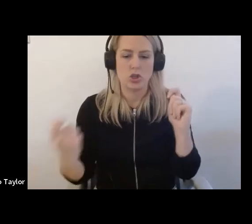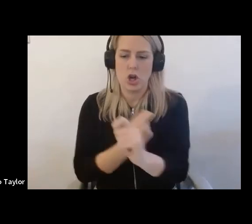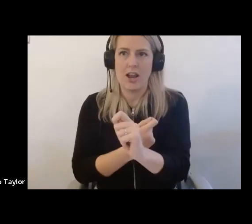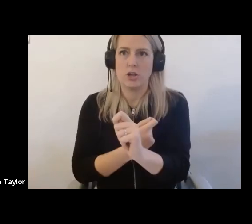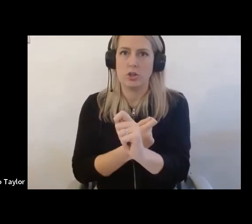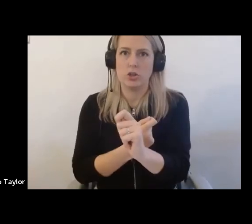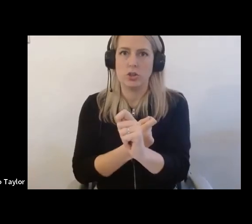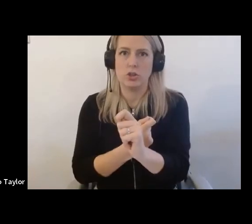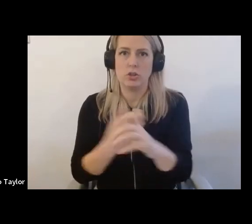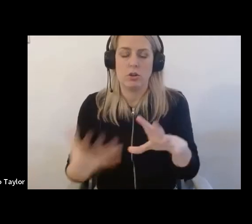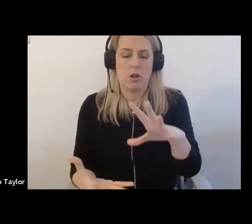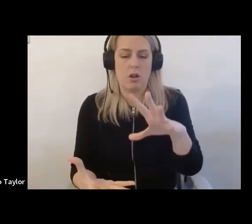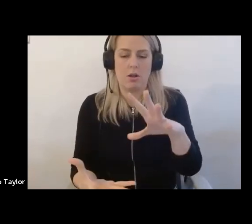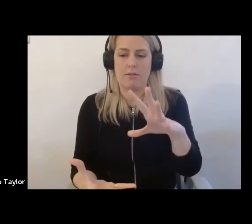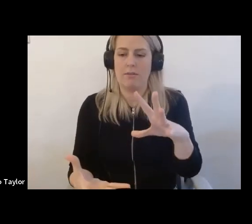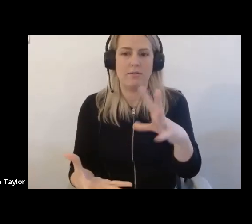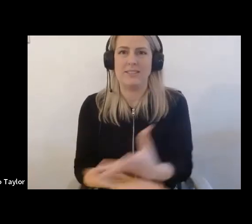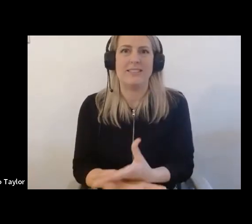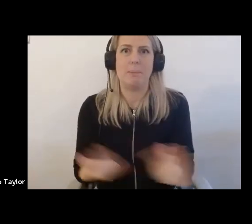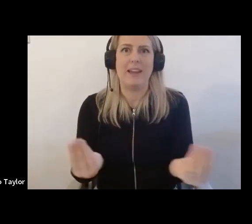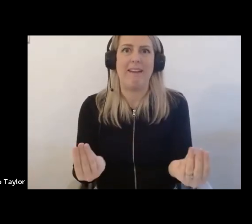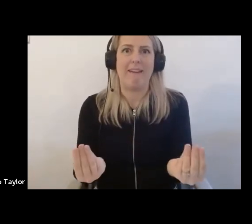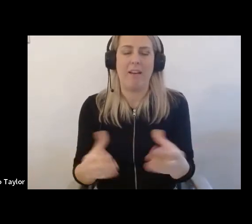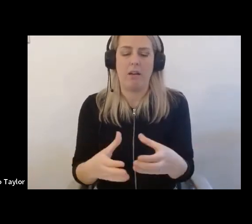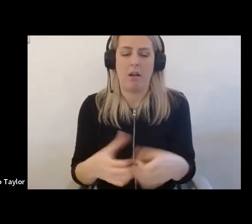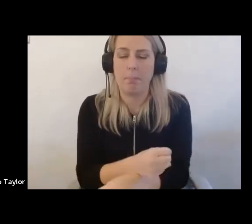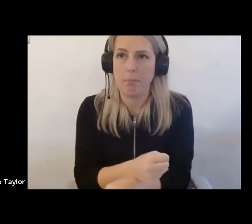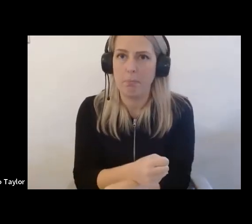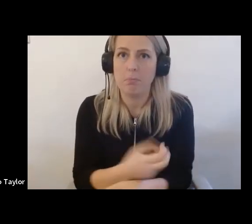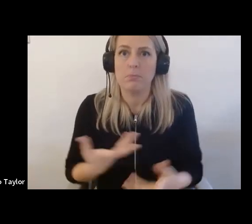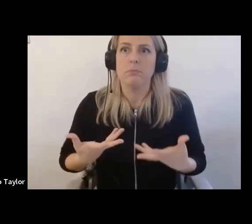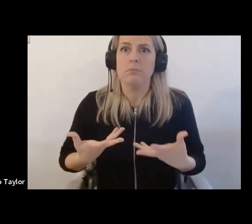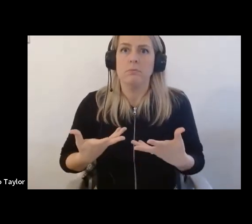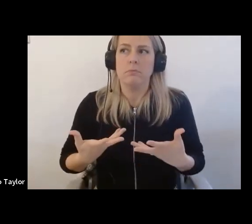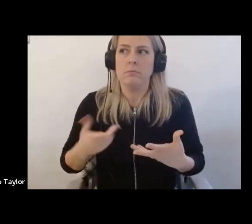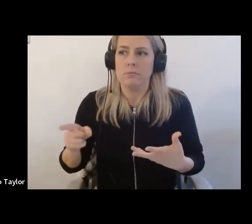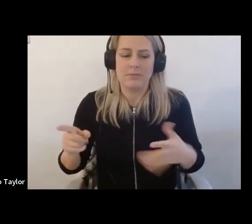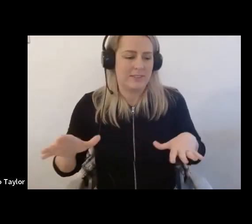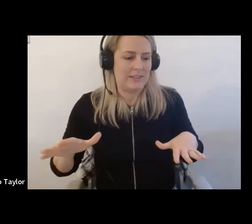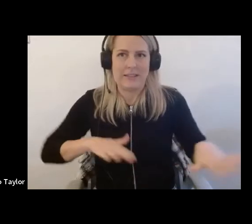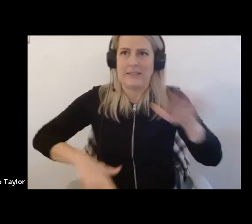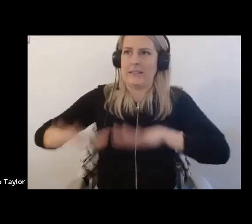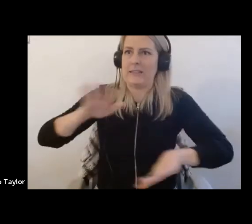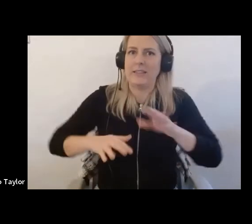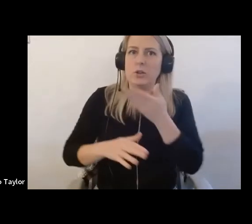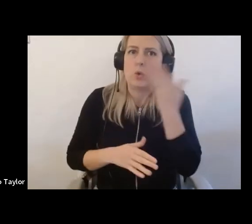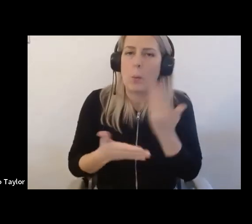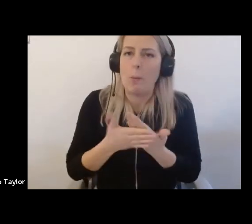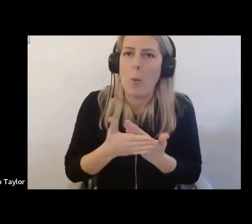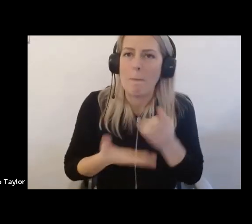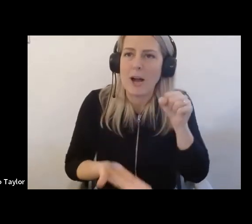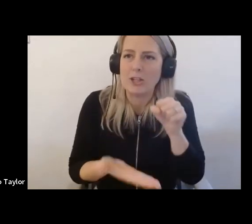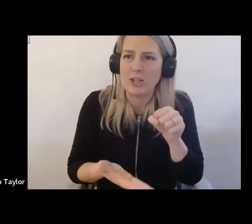that to the extent that we do want a system where schools in some sense self-resource